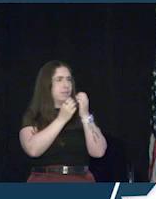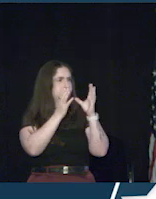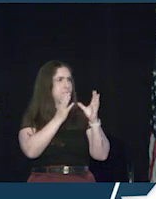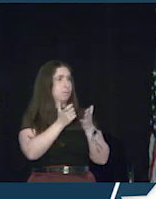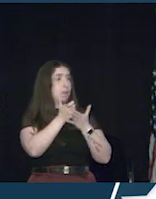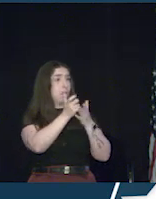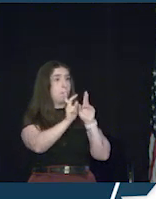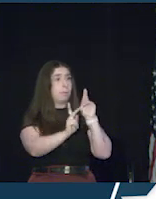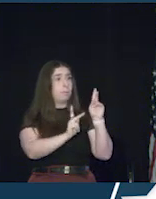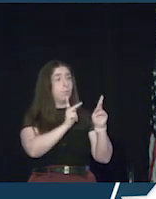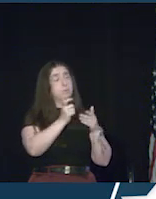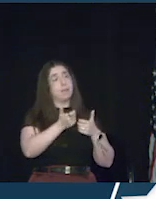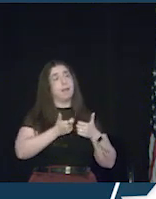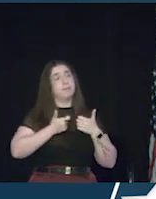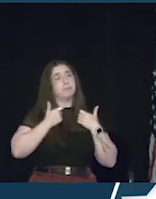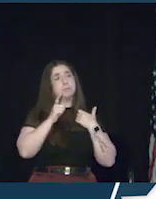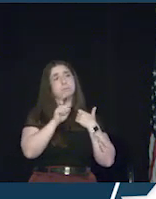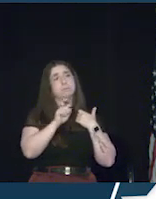lives?